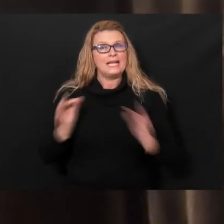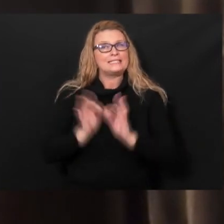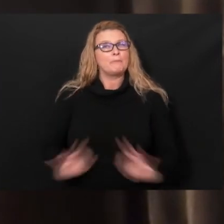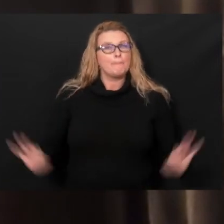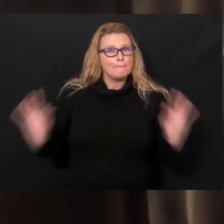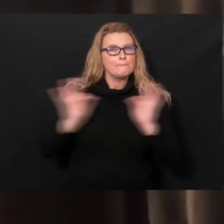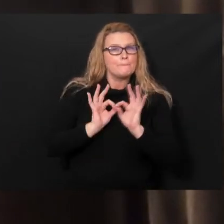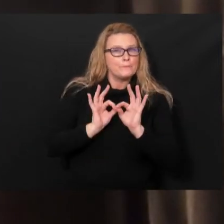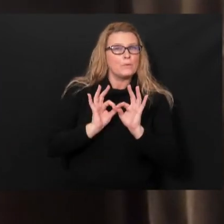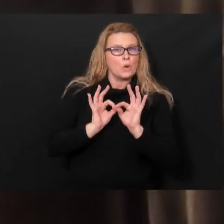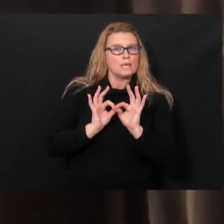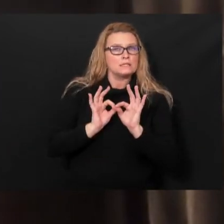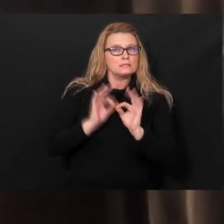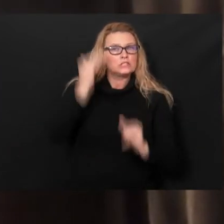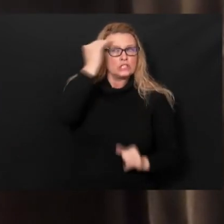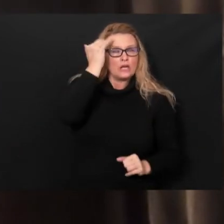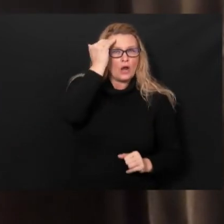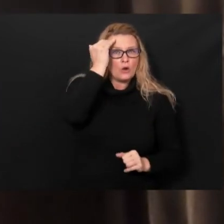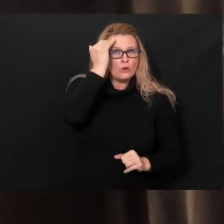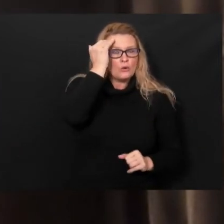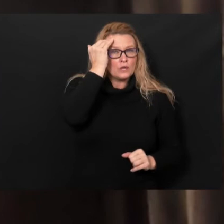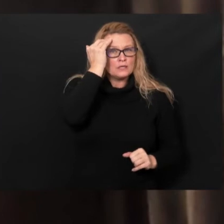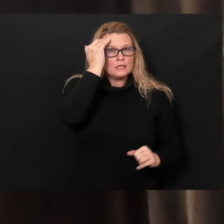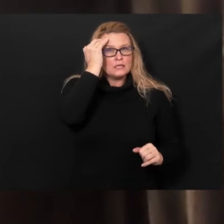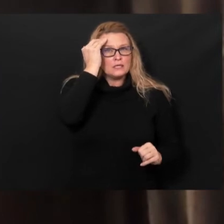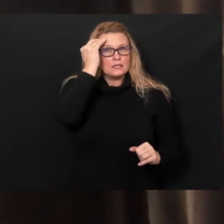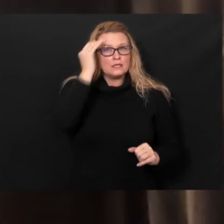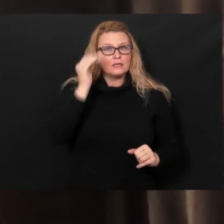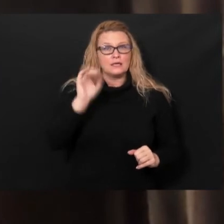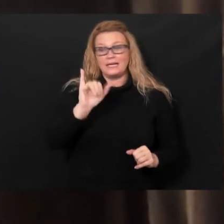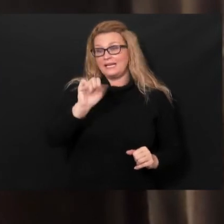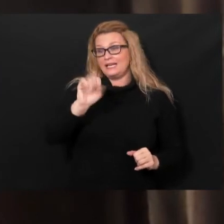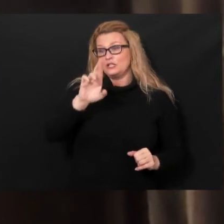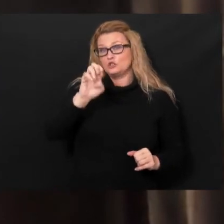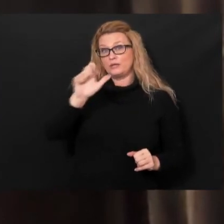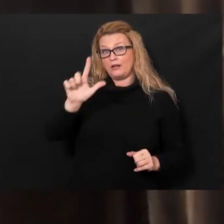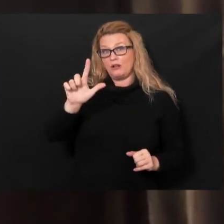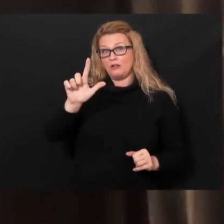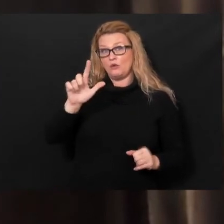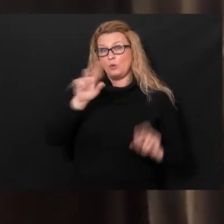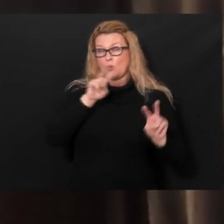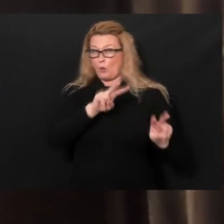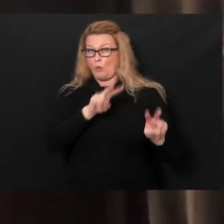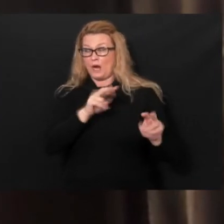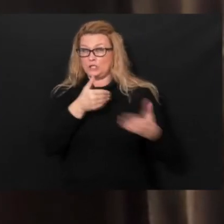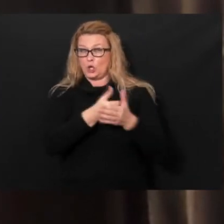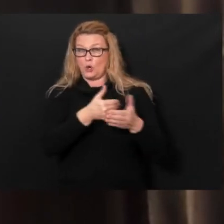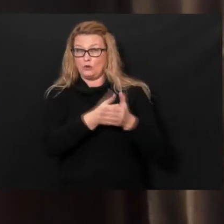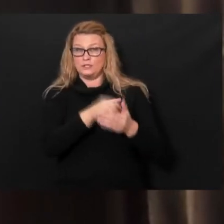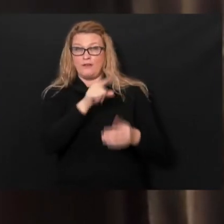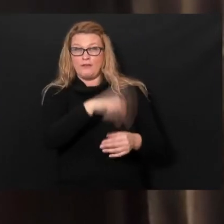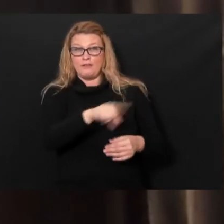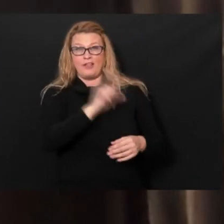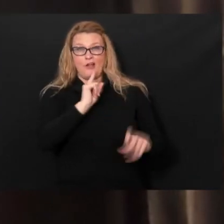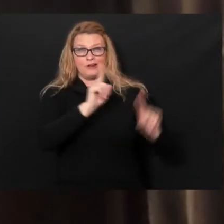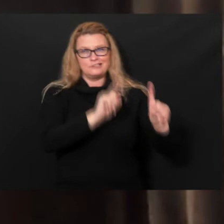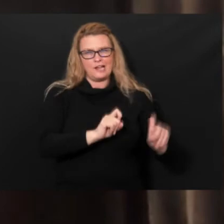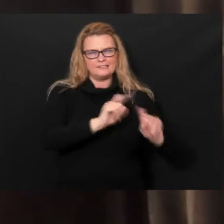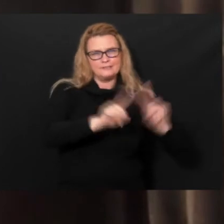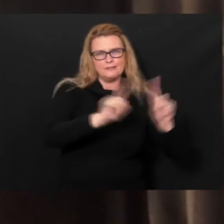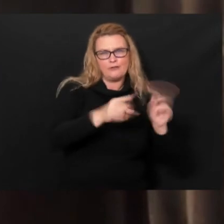and is somewhat reassuring, is the fact that Israel, which we're watching closely because they are testing some different ways